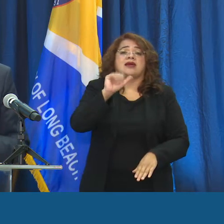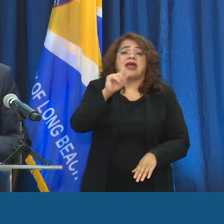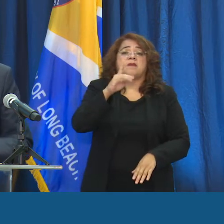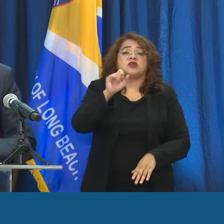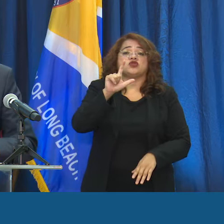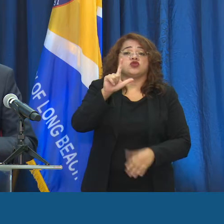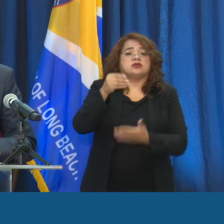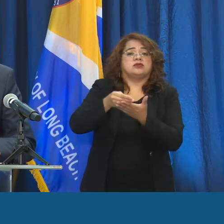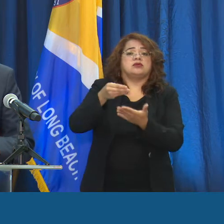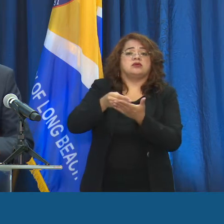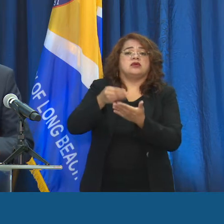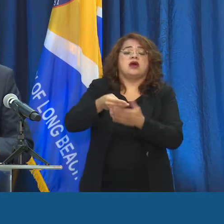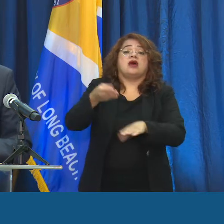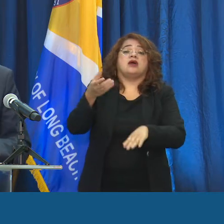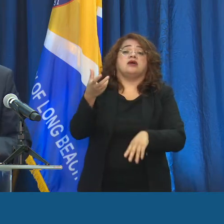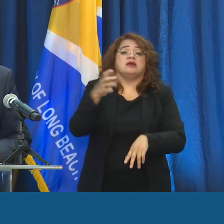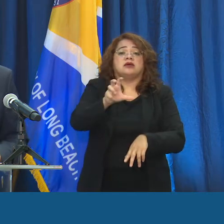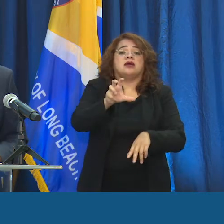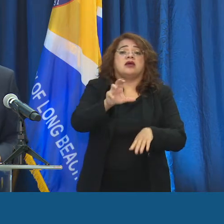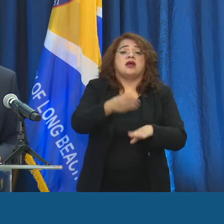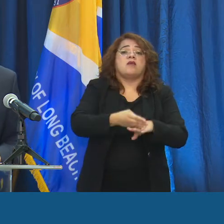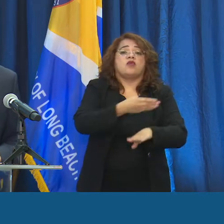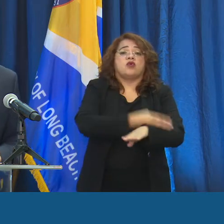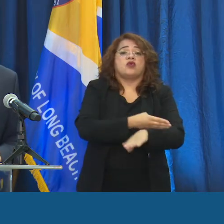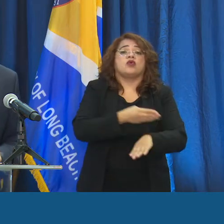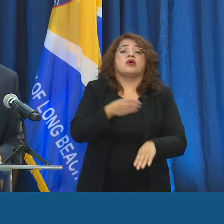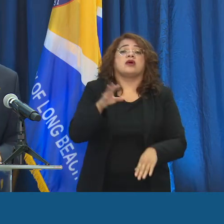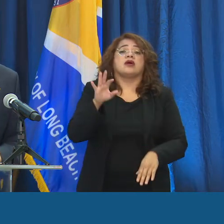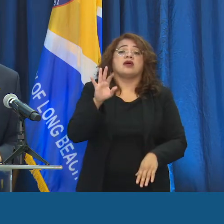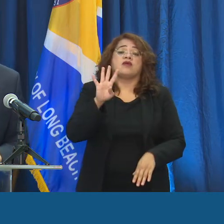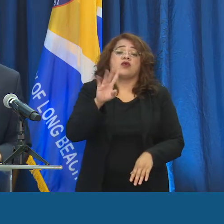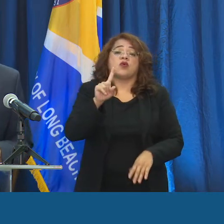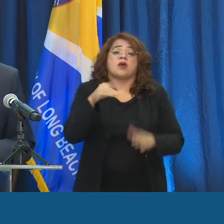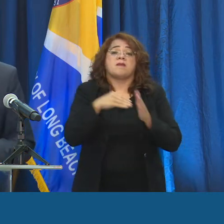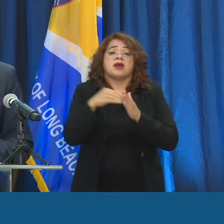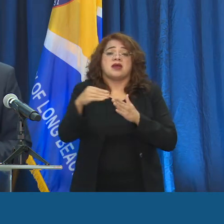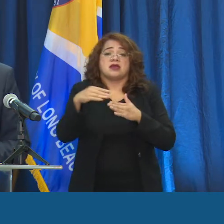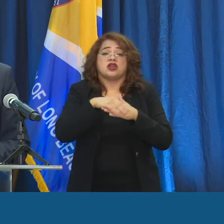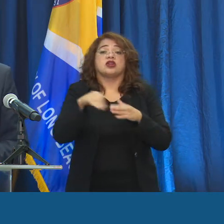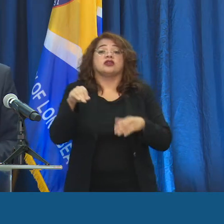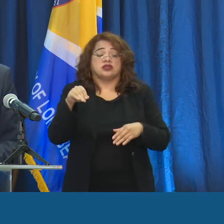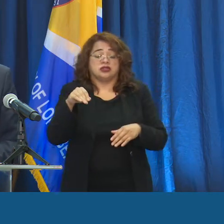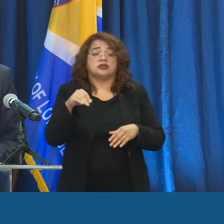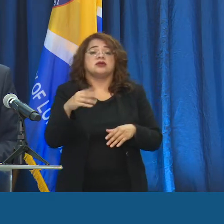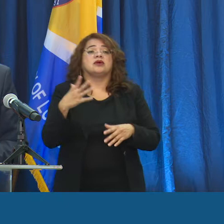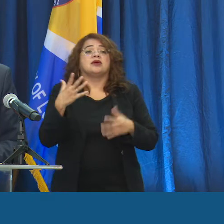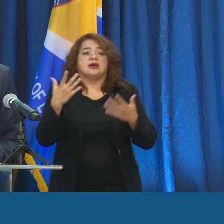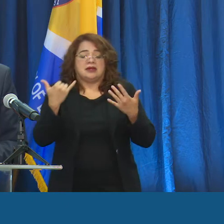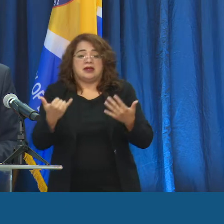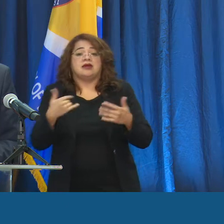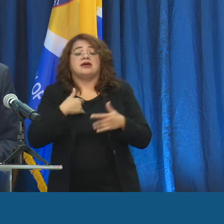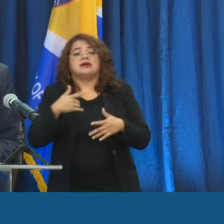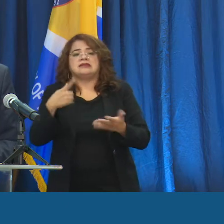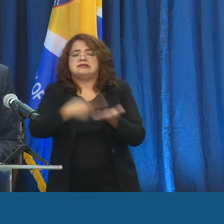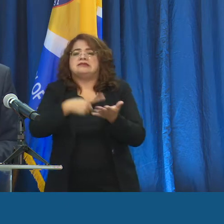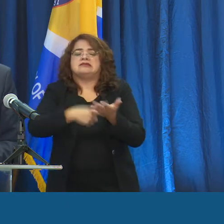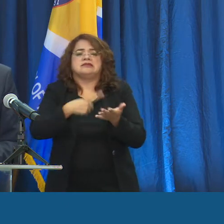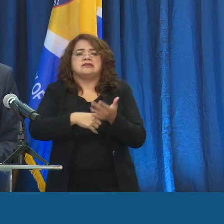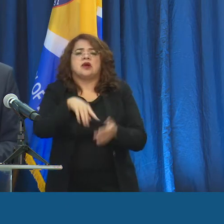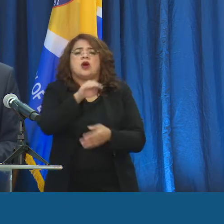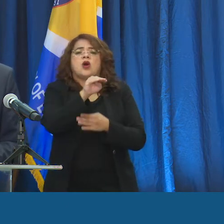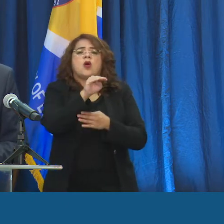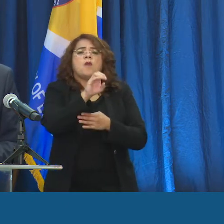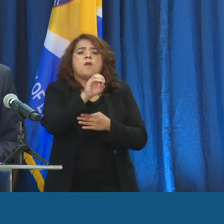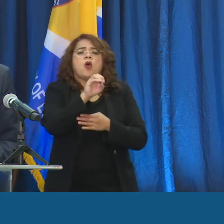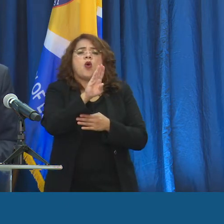million that the mayor had talked about. And I'd like to really focus on mobility and facilities. And so